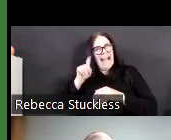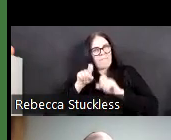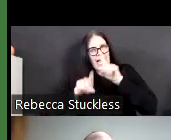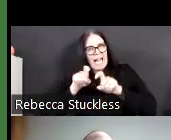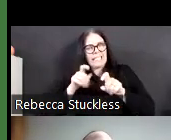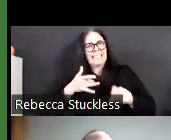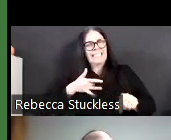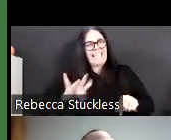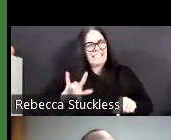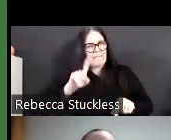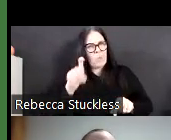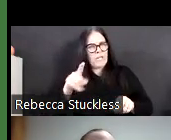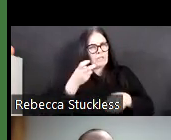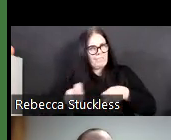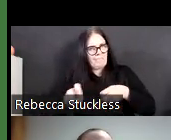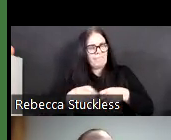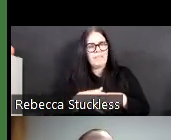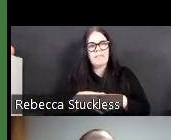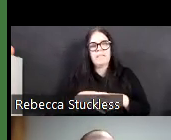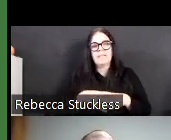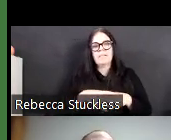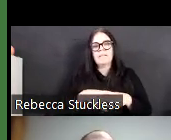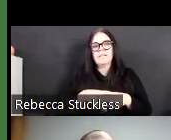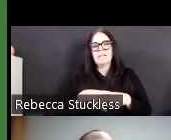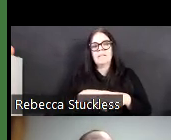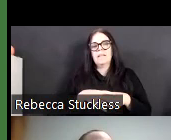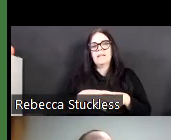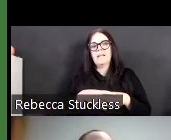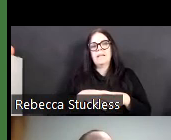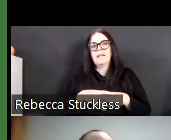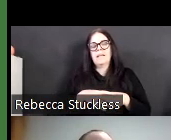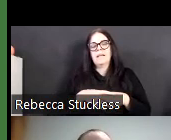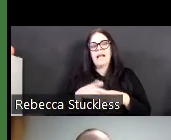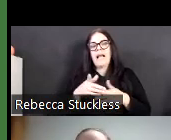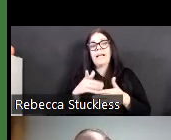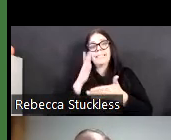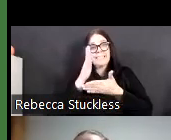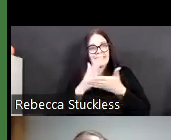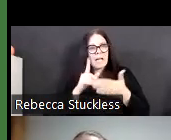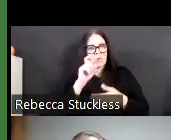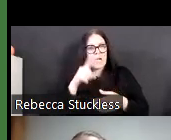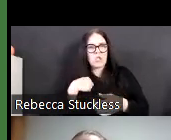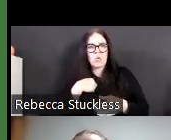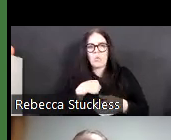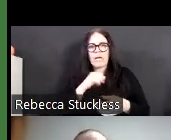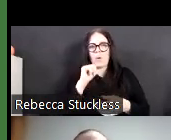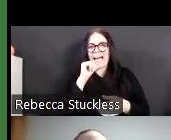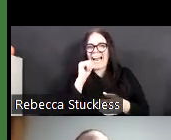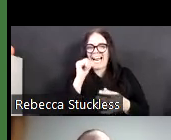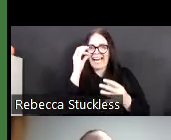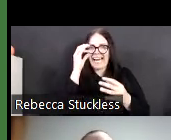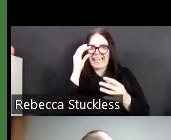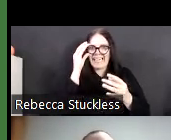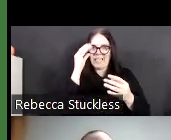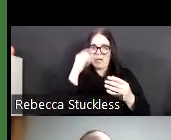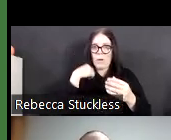weren't thinking of or asking in our LBS program. So that's where I